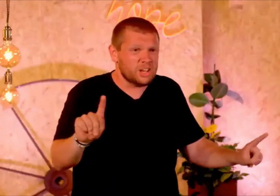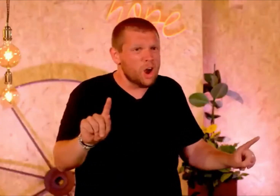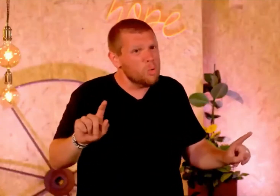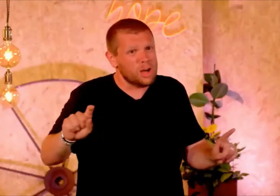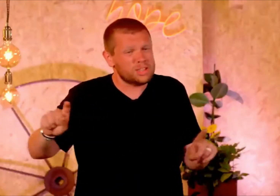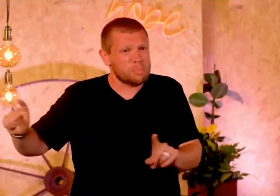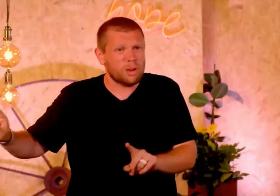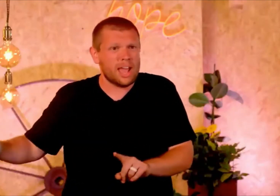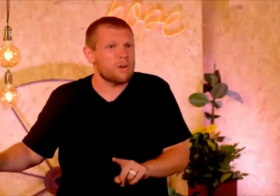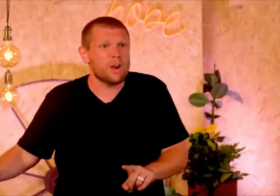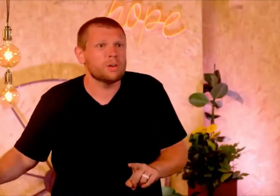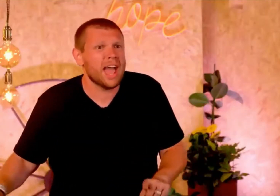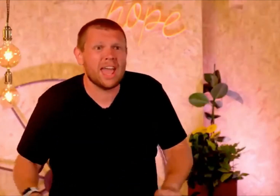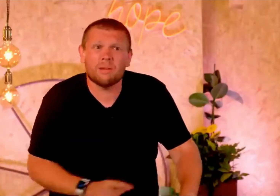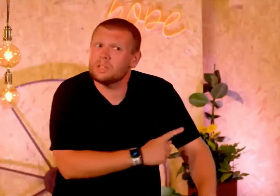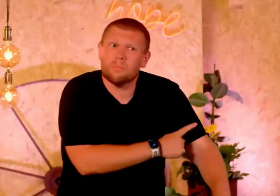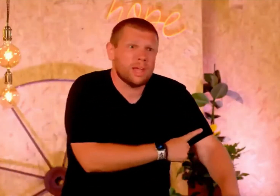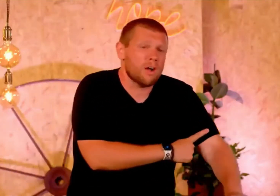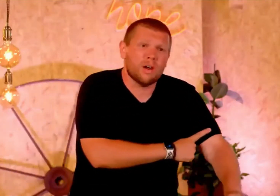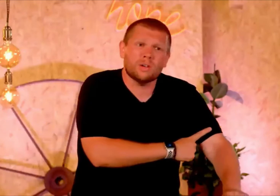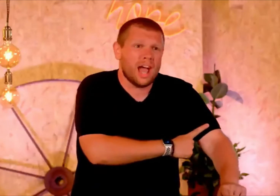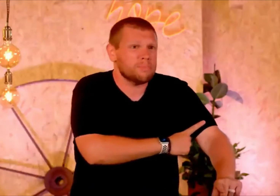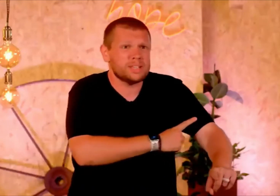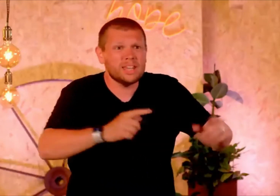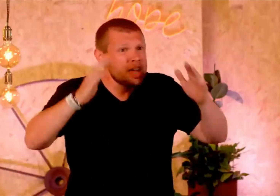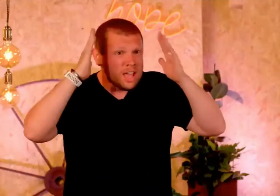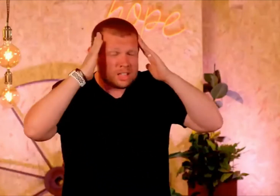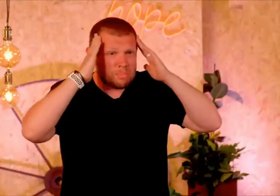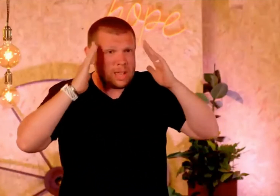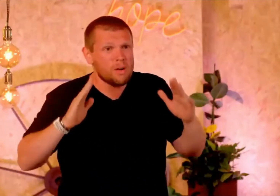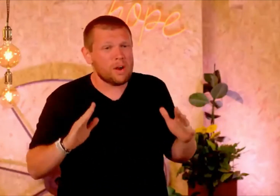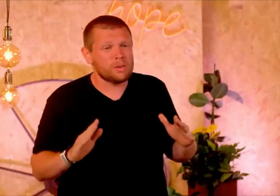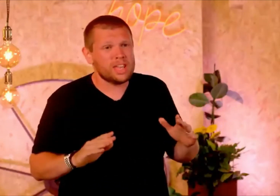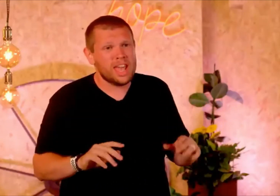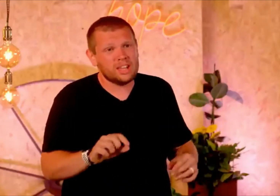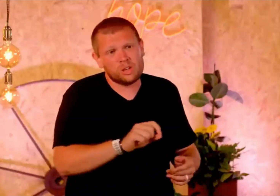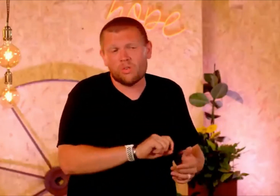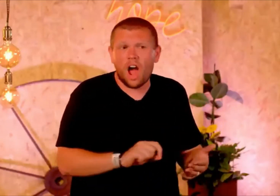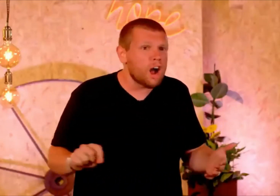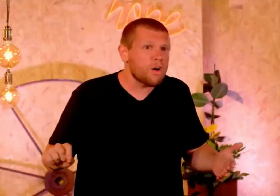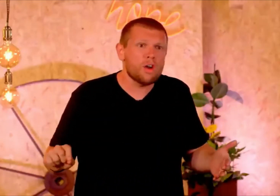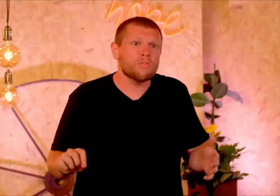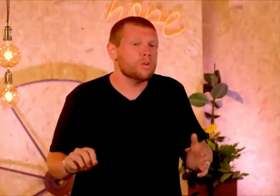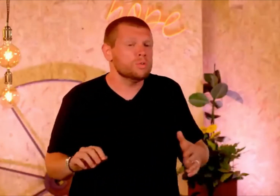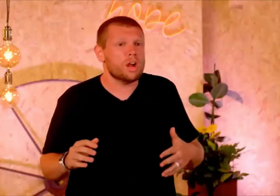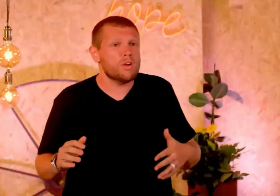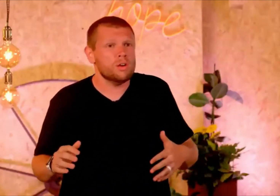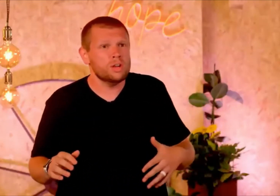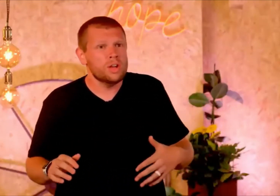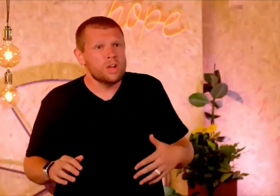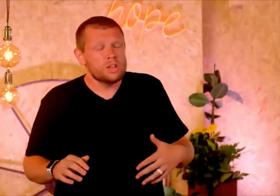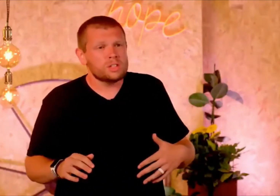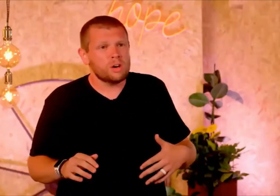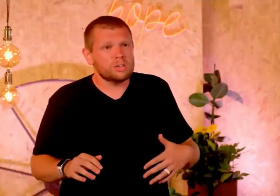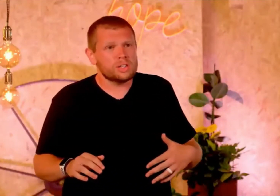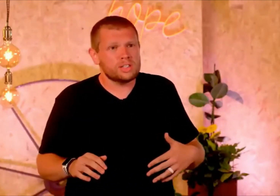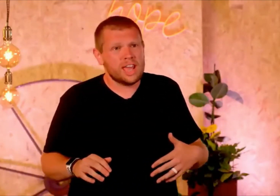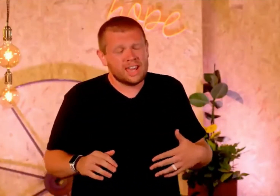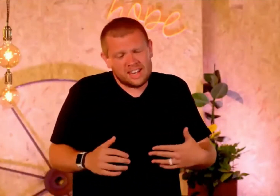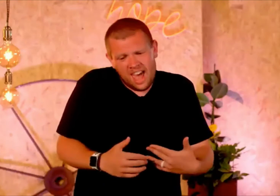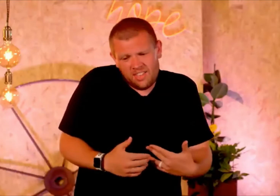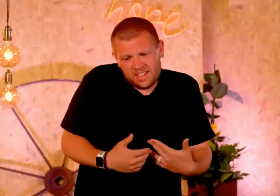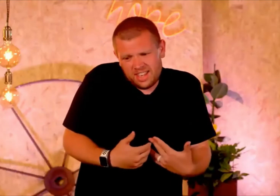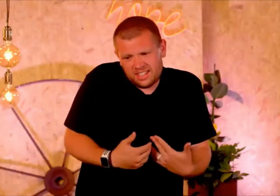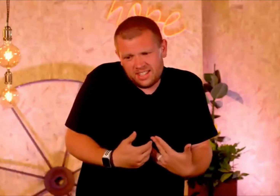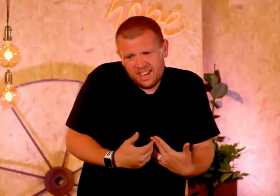answer to no one, to play our own game, to be our own captain, to be our own king, to write our own rules, our own song to